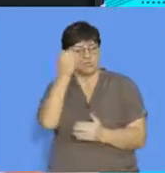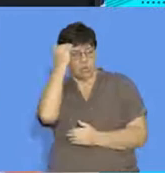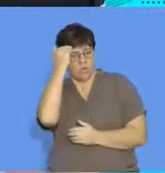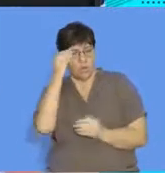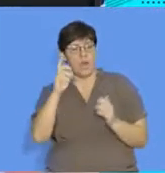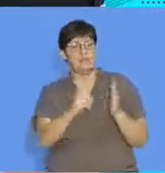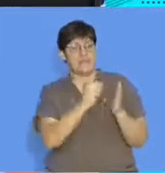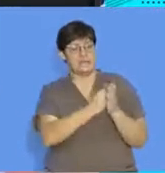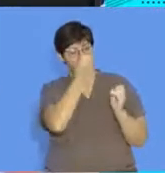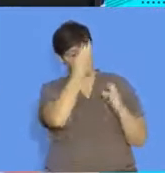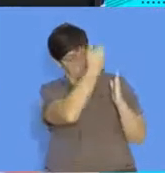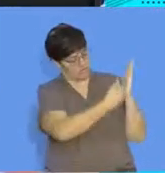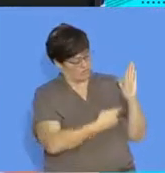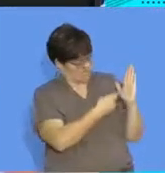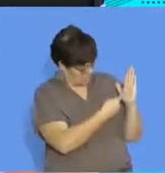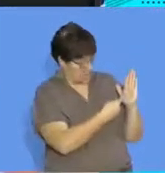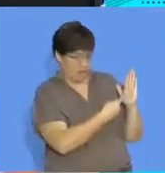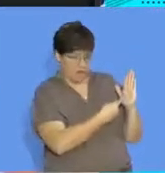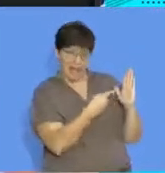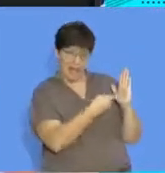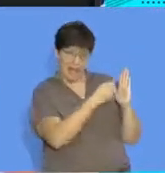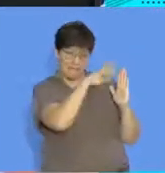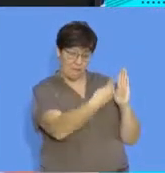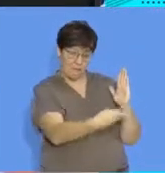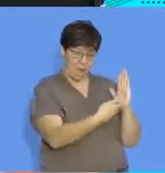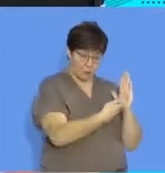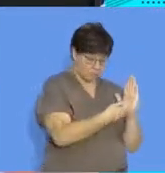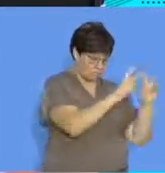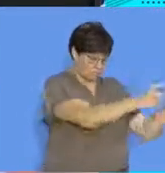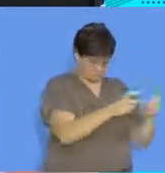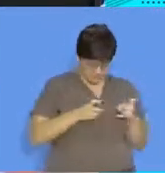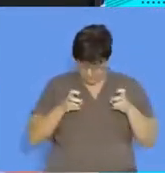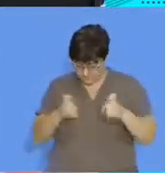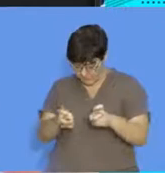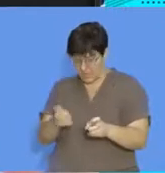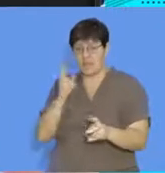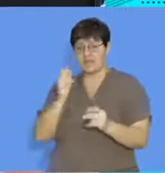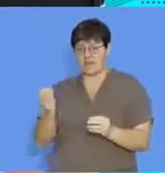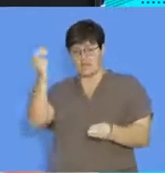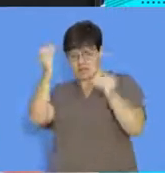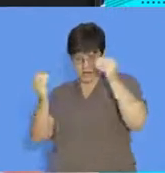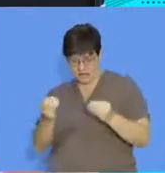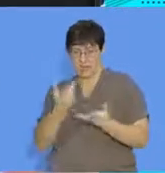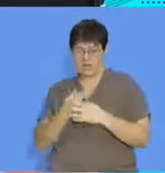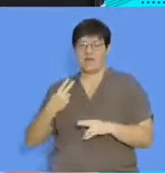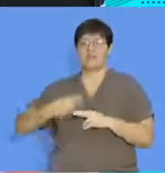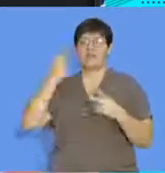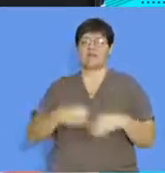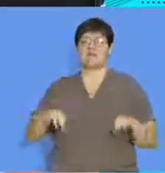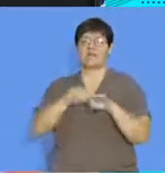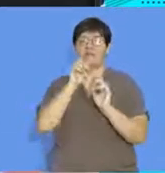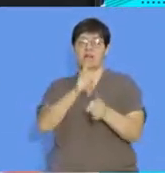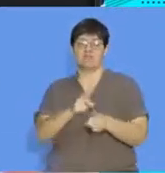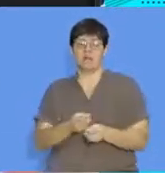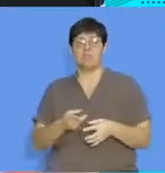to use the data sheet correctly, copy the formula as it is given, do the necessary substitution, and get the final value or